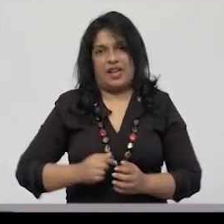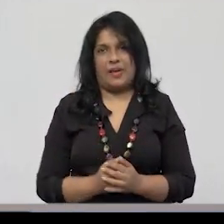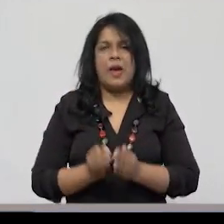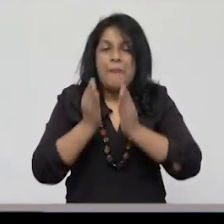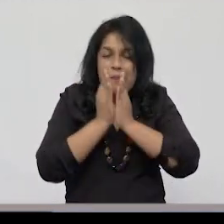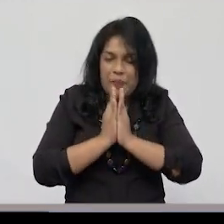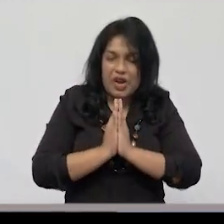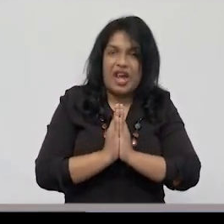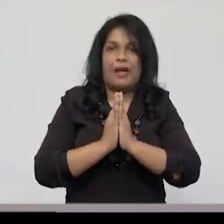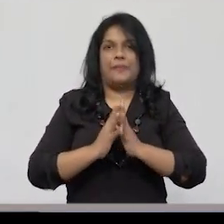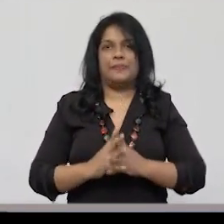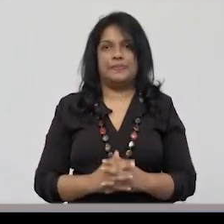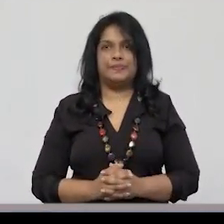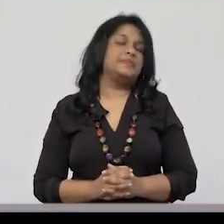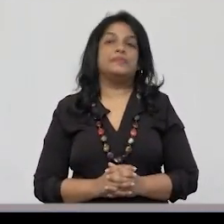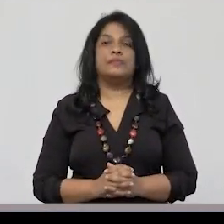unless you wait on him.